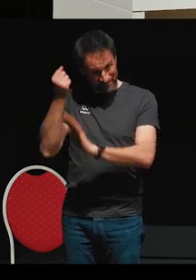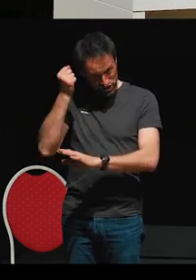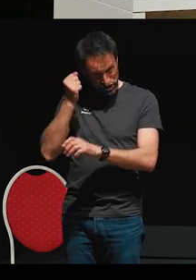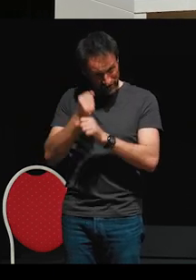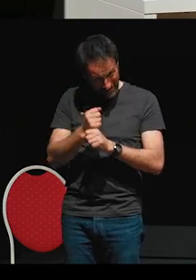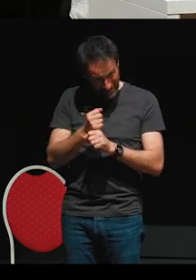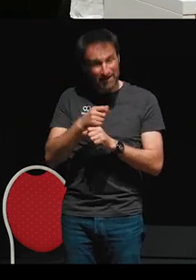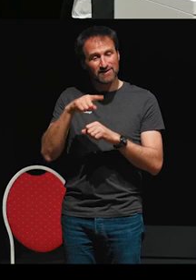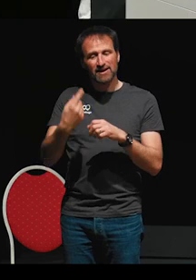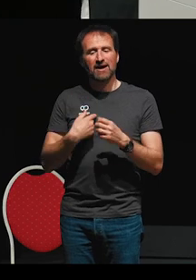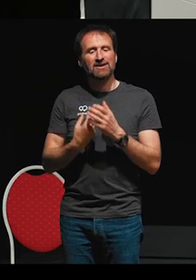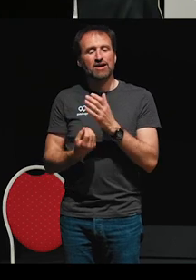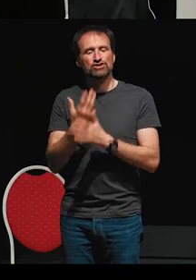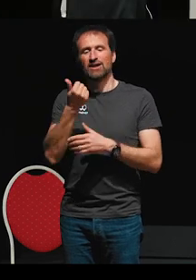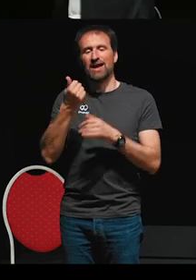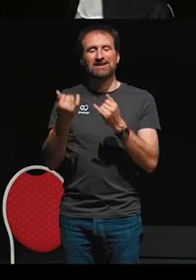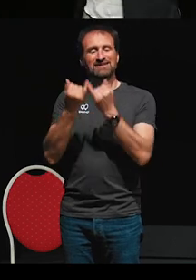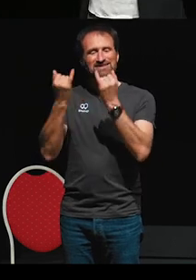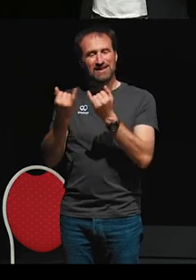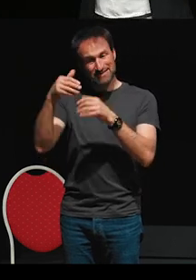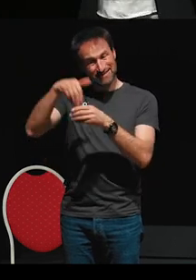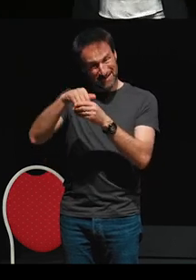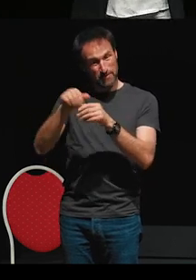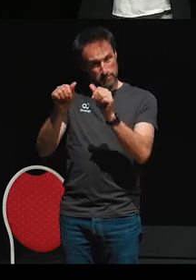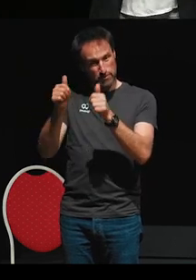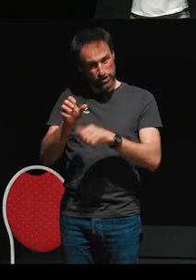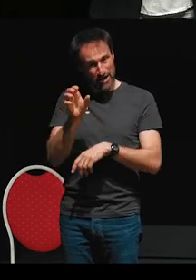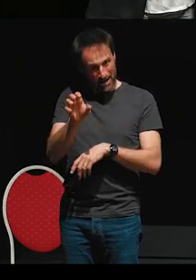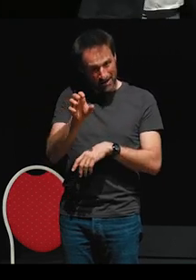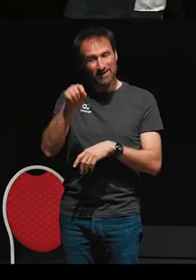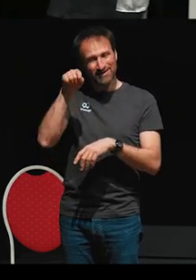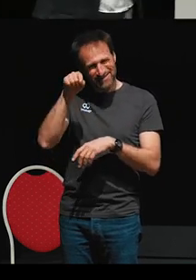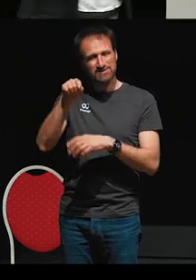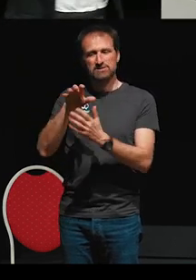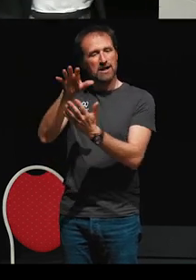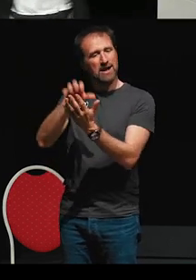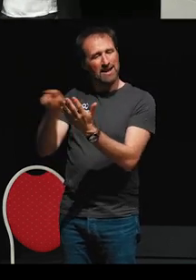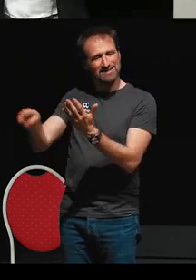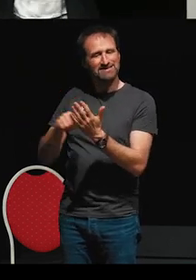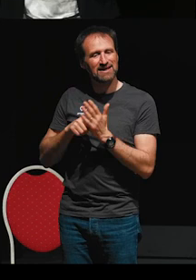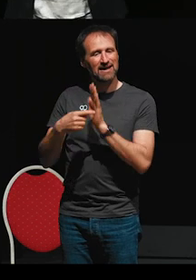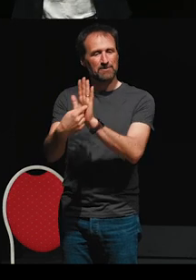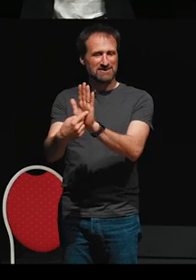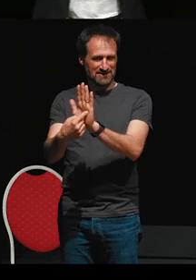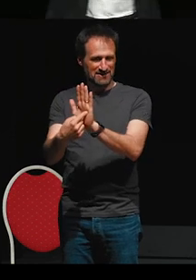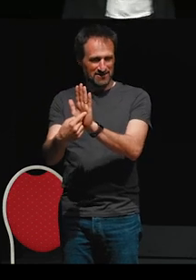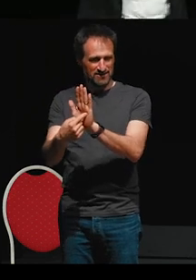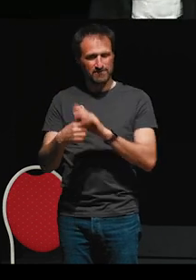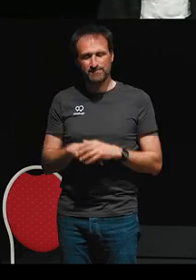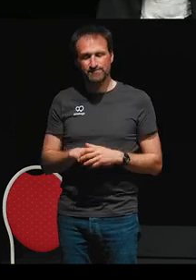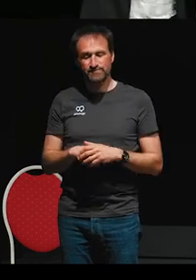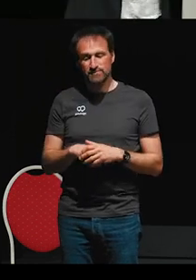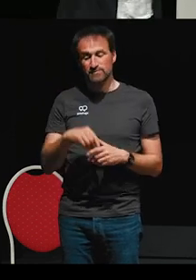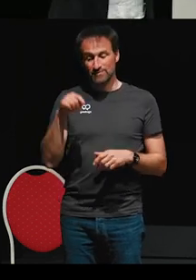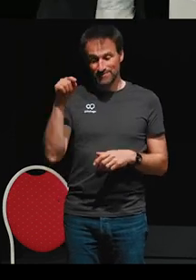creating an instance in the model representing that list. It's a get or create because, you know, in the first